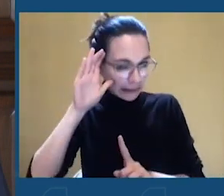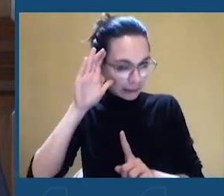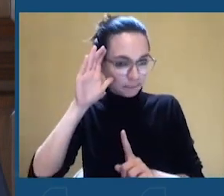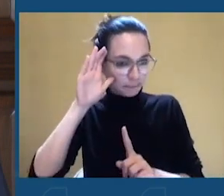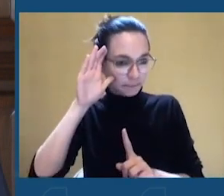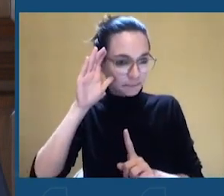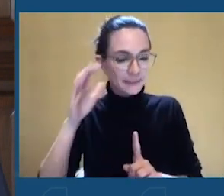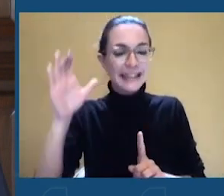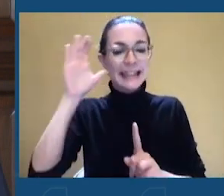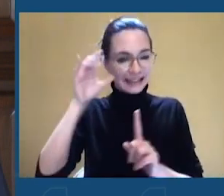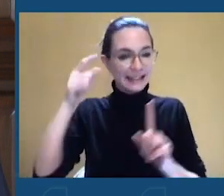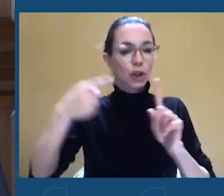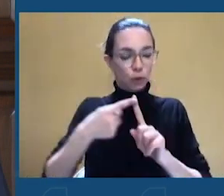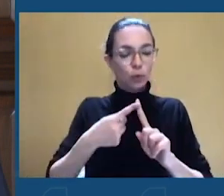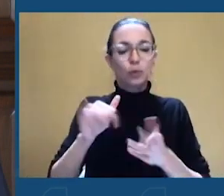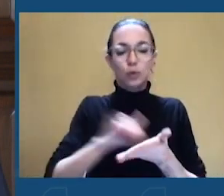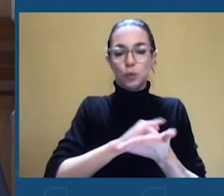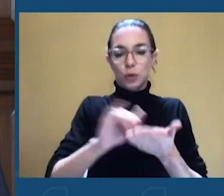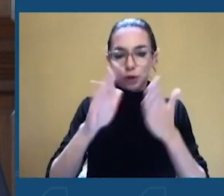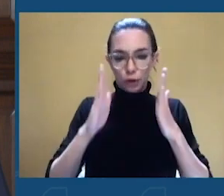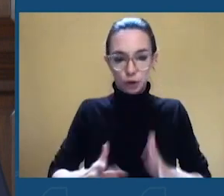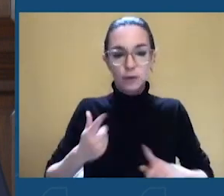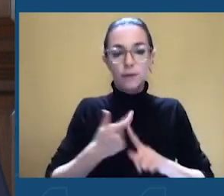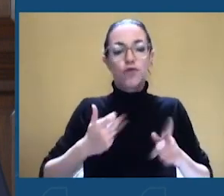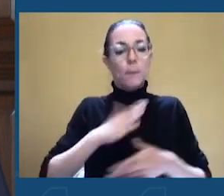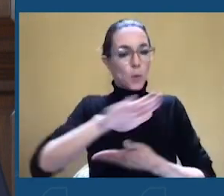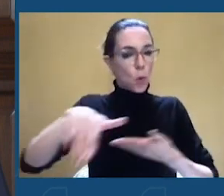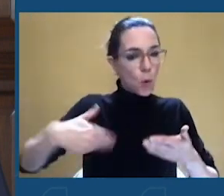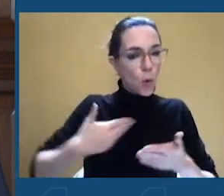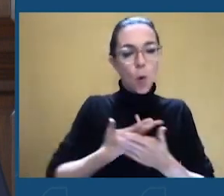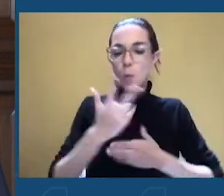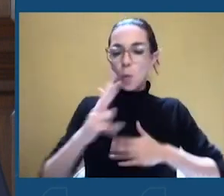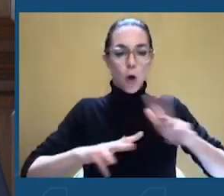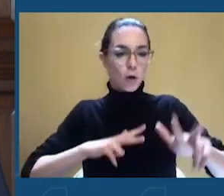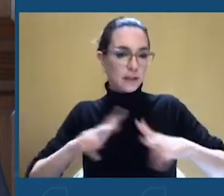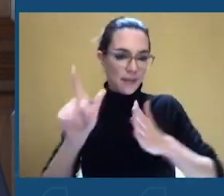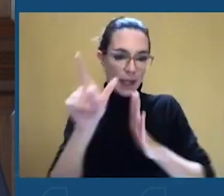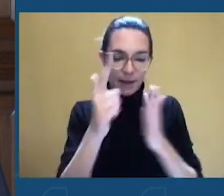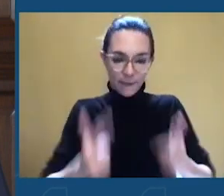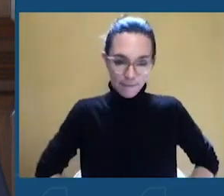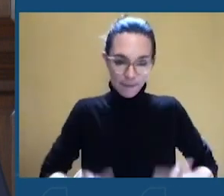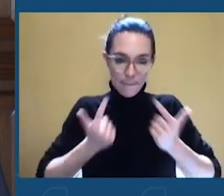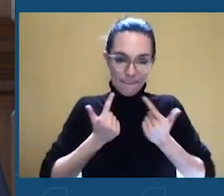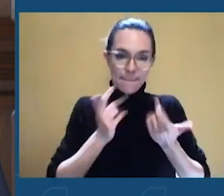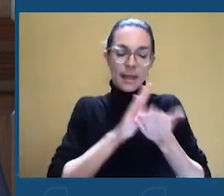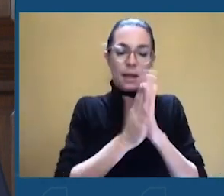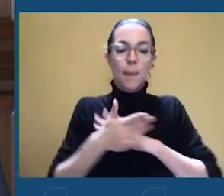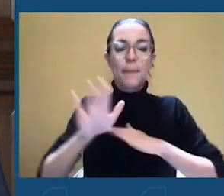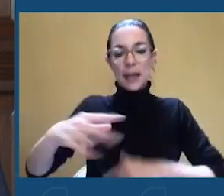to New Yorkers from all walks of life and be their voice to get the job done.